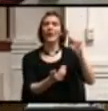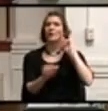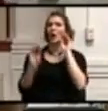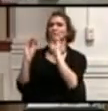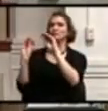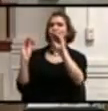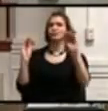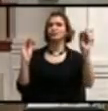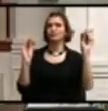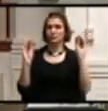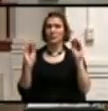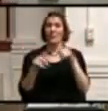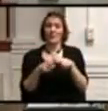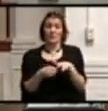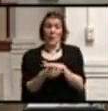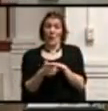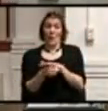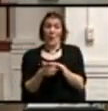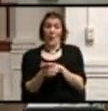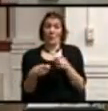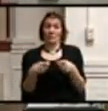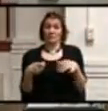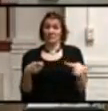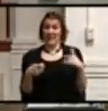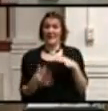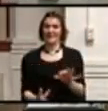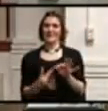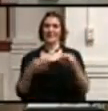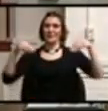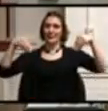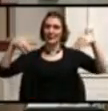has specific lighting products, and